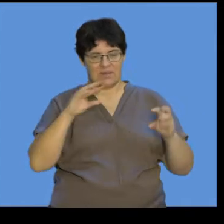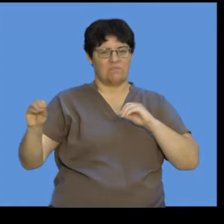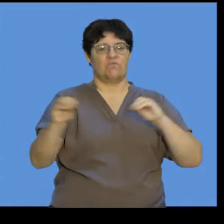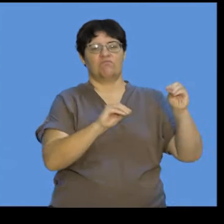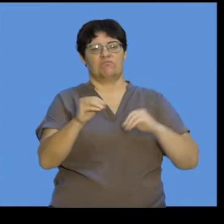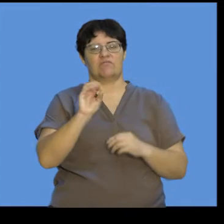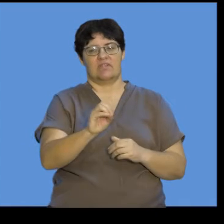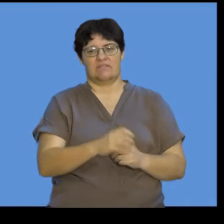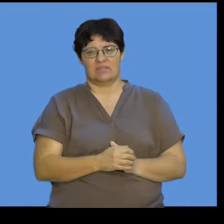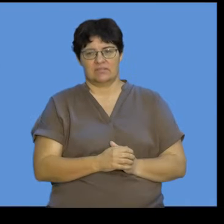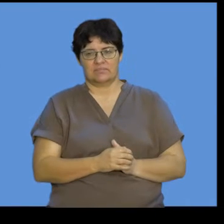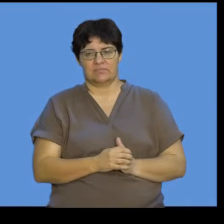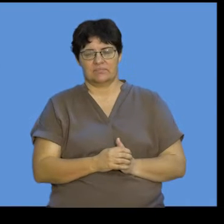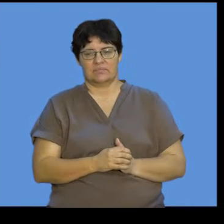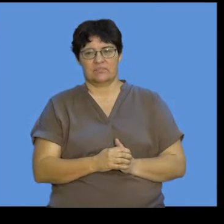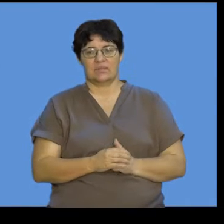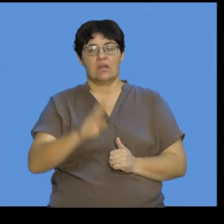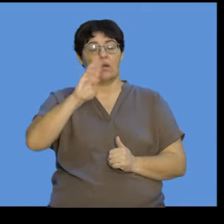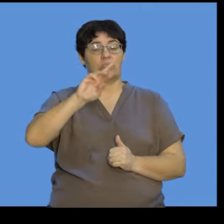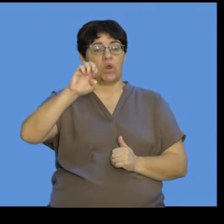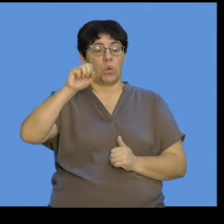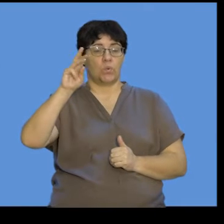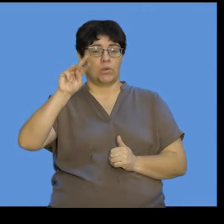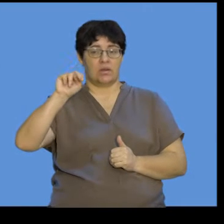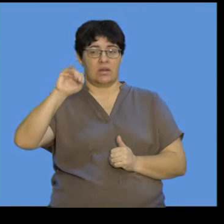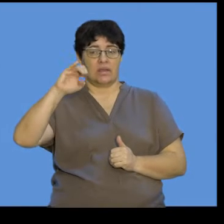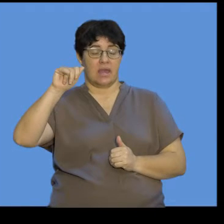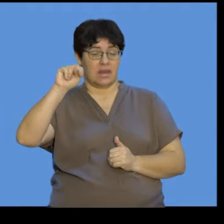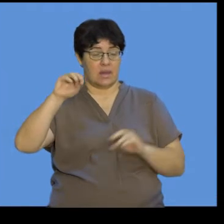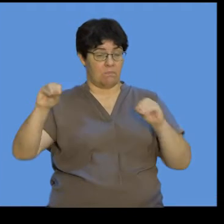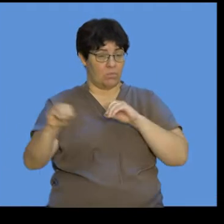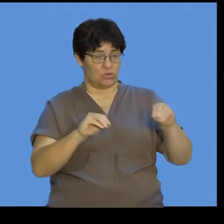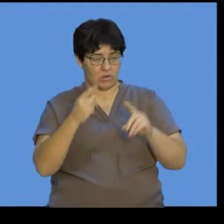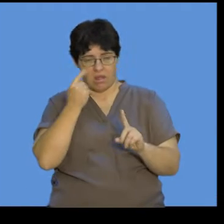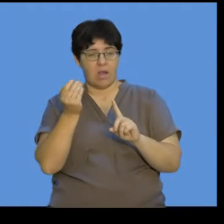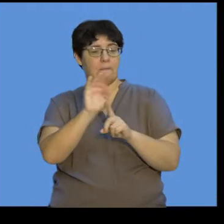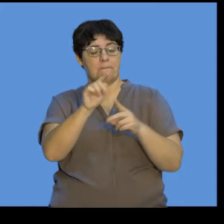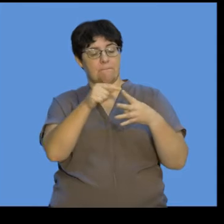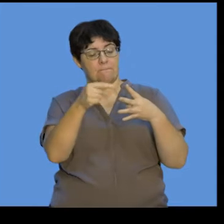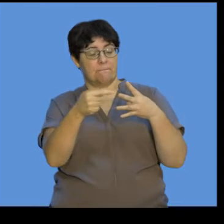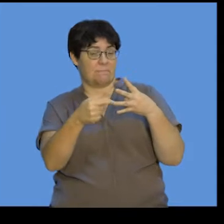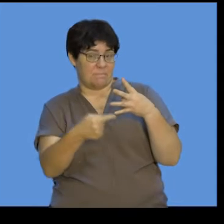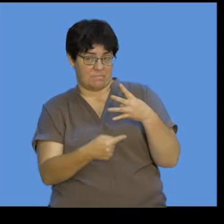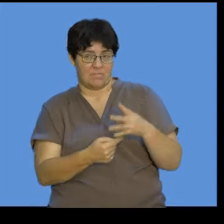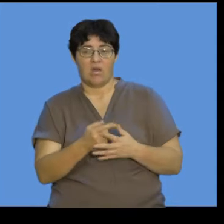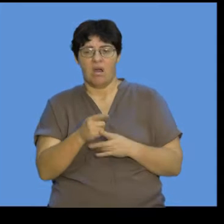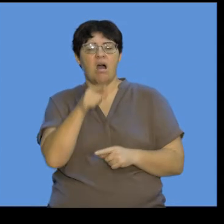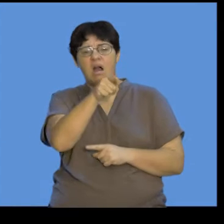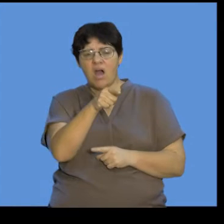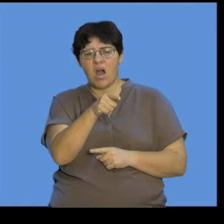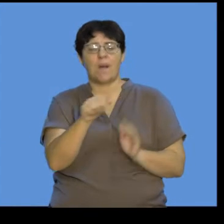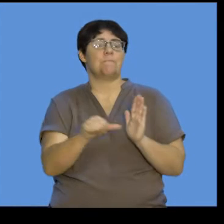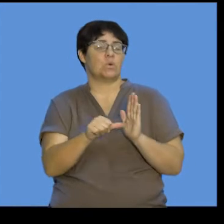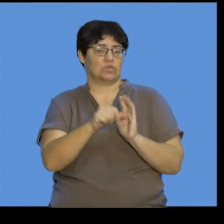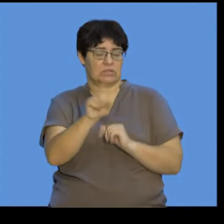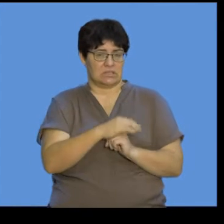Right. Okay. So the Brownian motion pointed out very important things about the nature of matter, that there